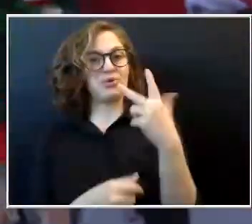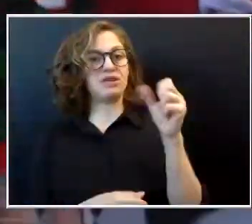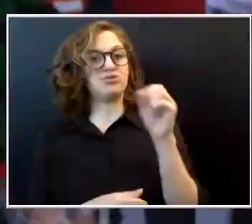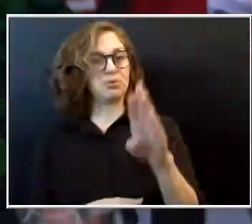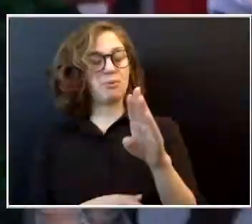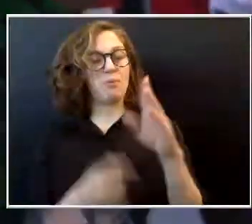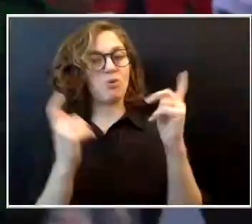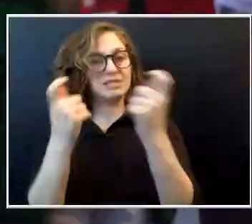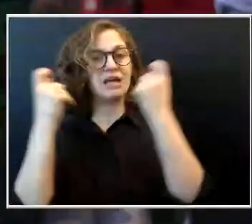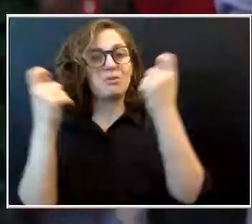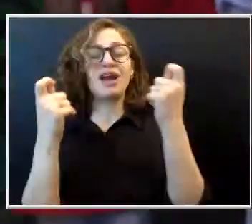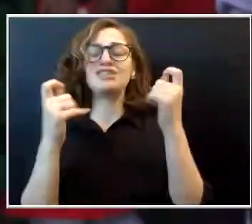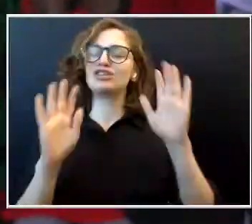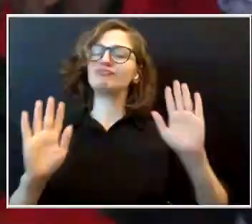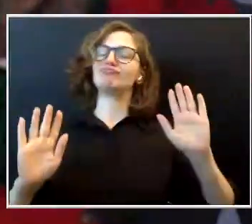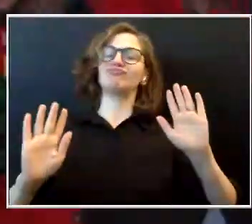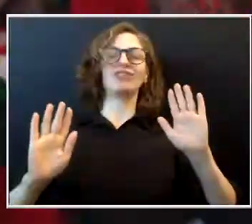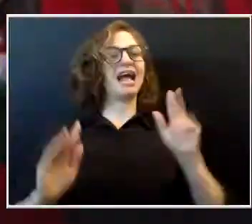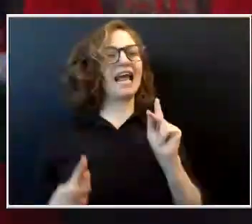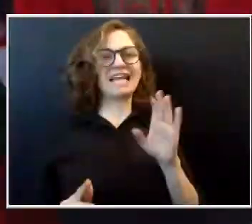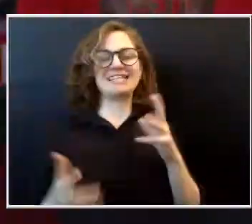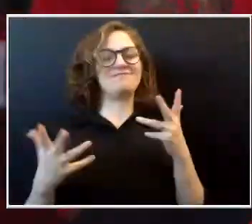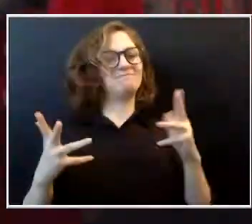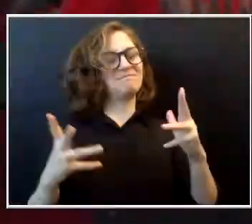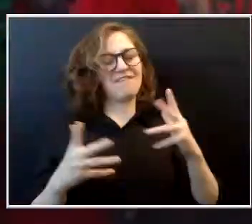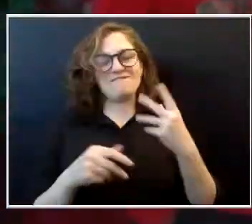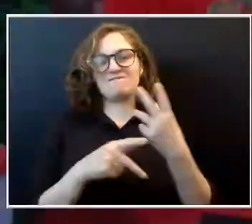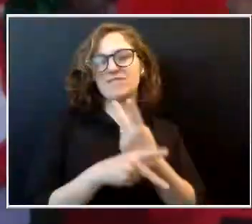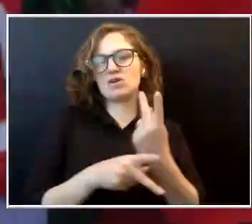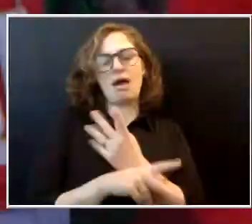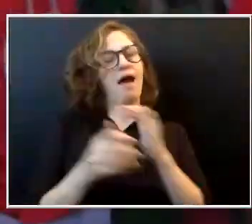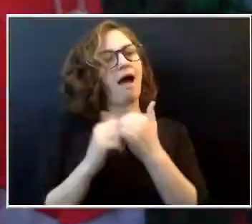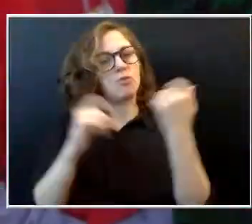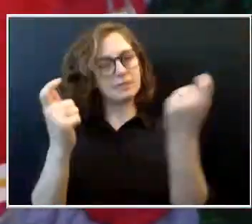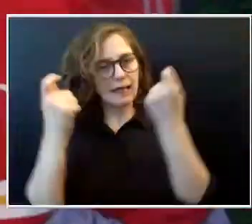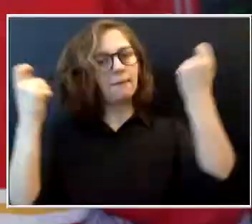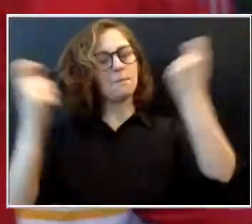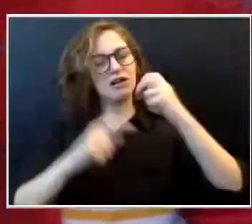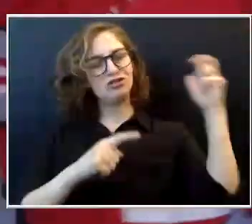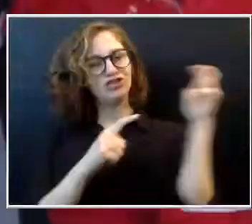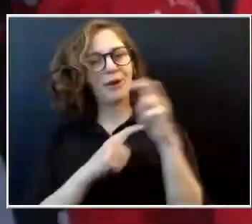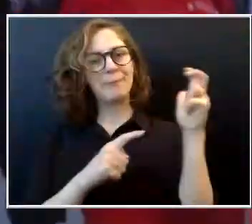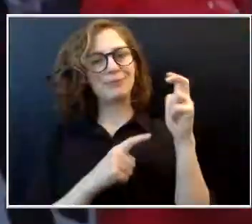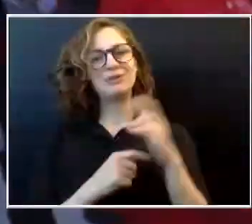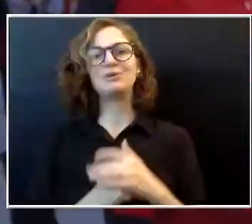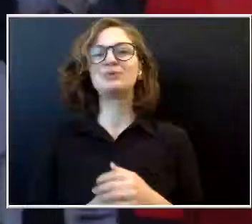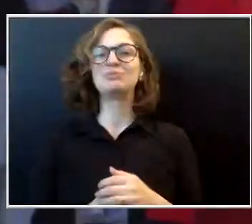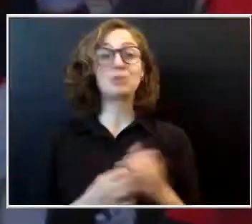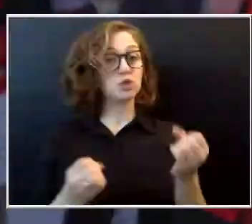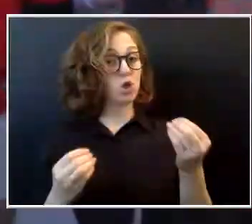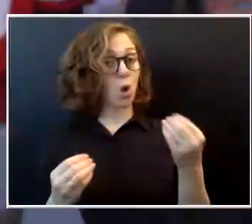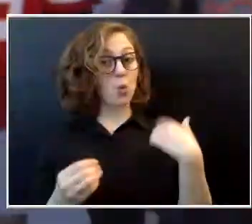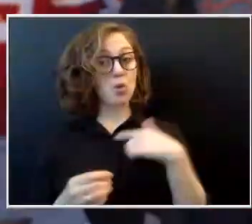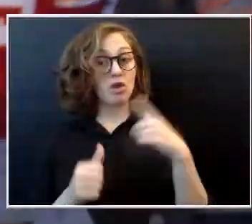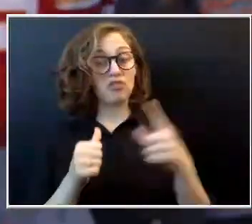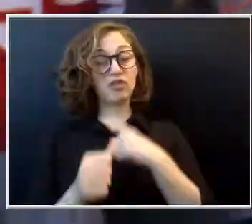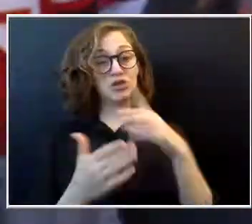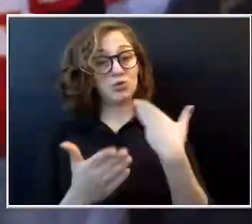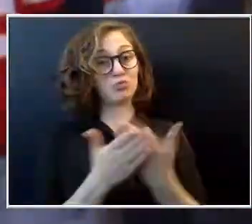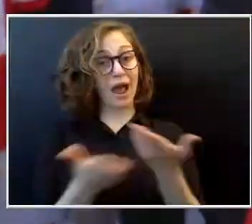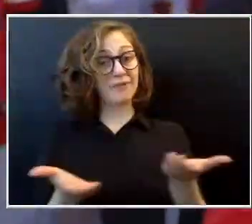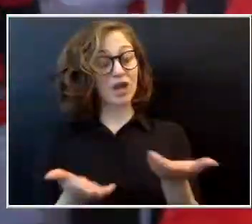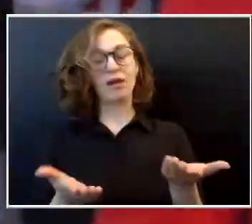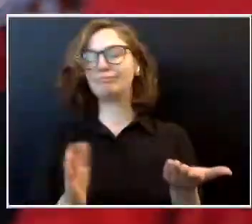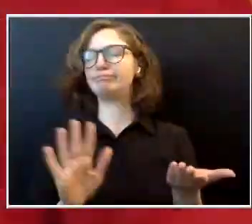to celebrate big championships. So we weren't the first to the party this morning. You can see the crowd here is built up pretty